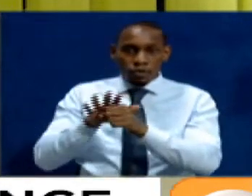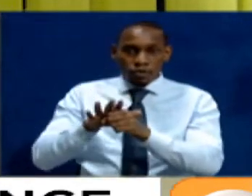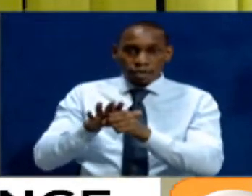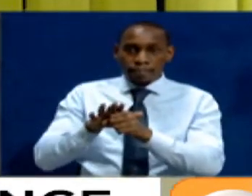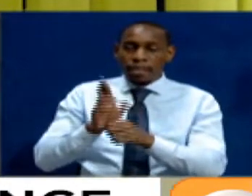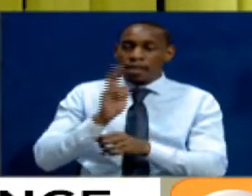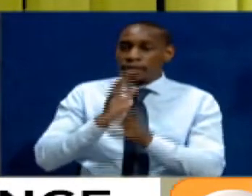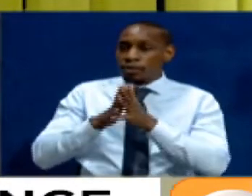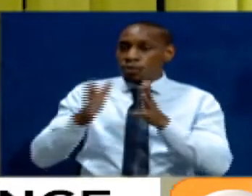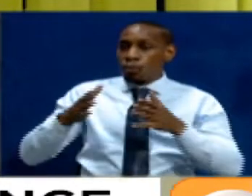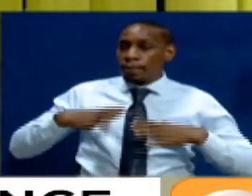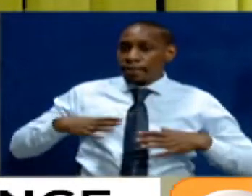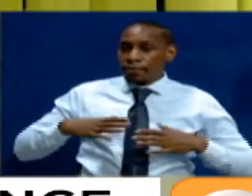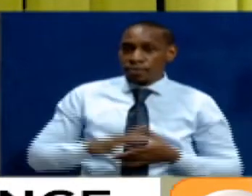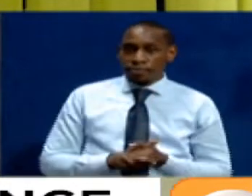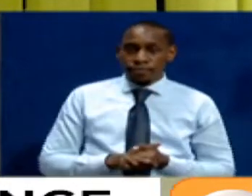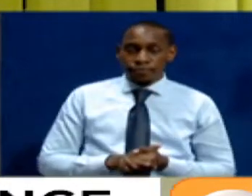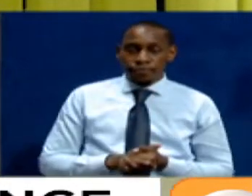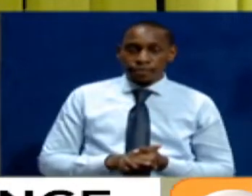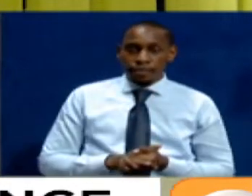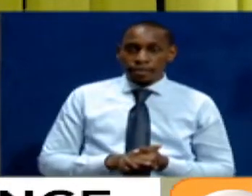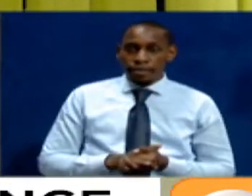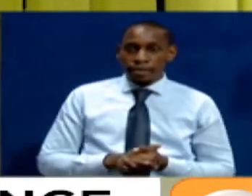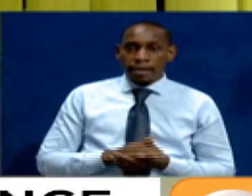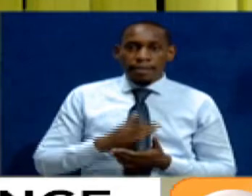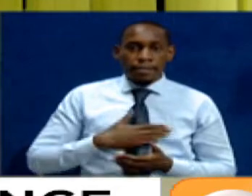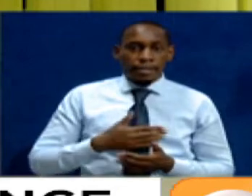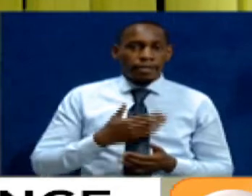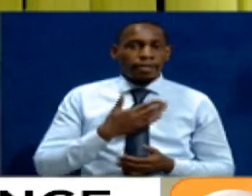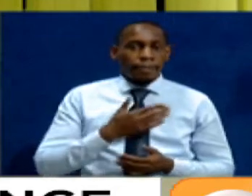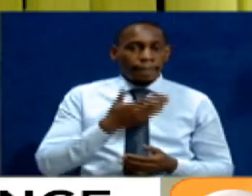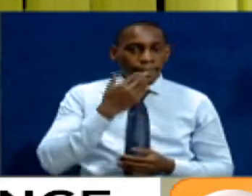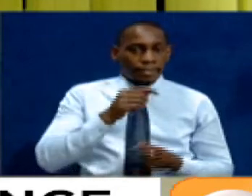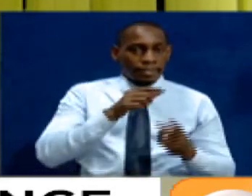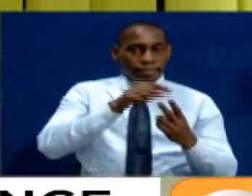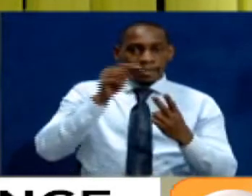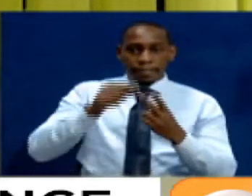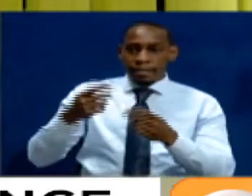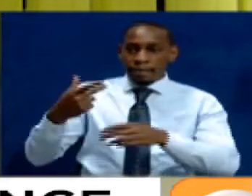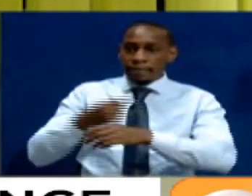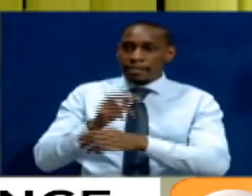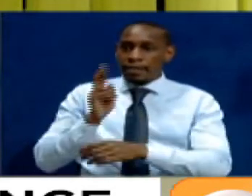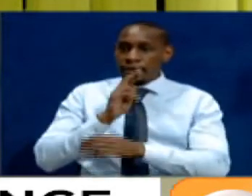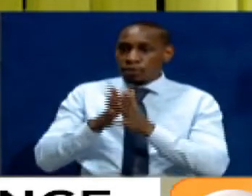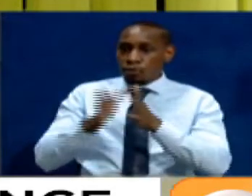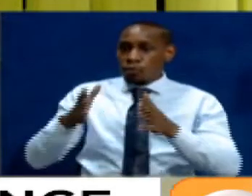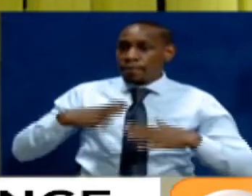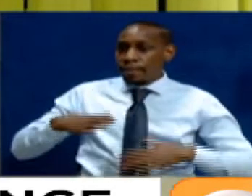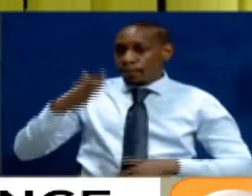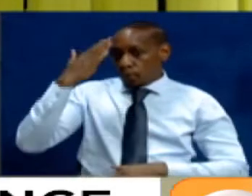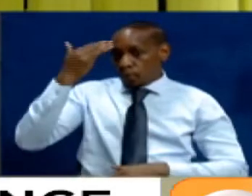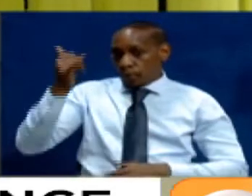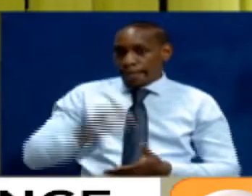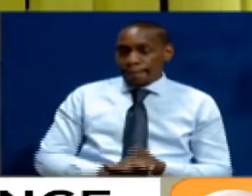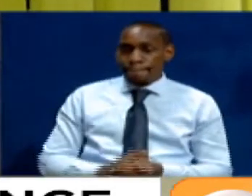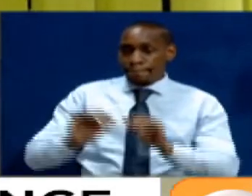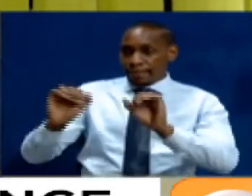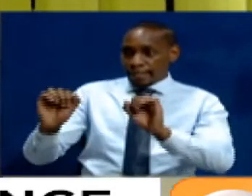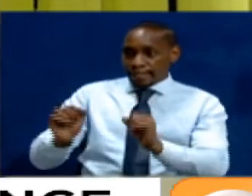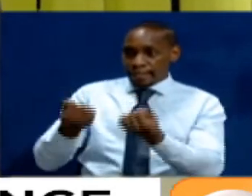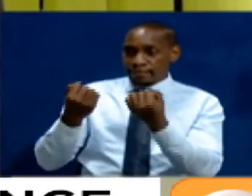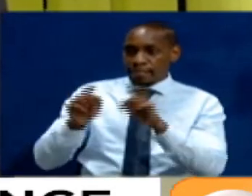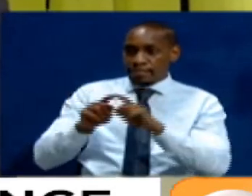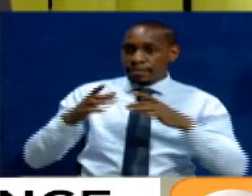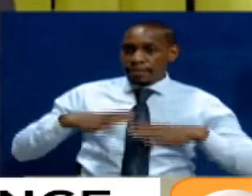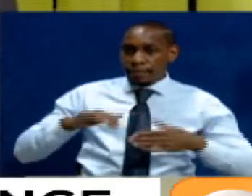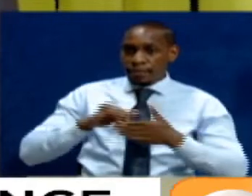in the high-risk people? And I choose to go with vaccinating the high-risk people because the safety